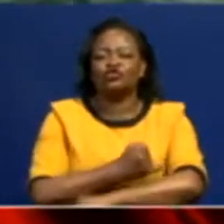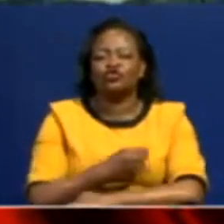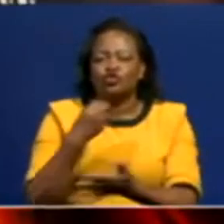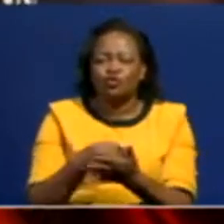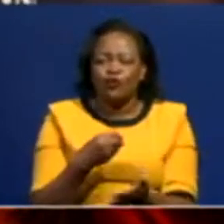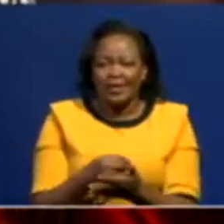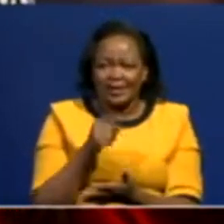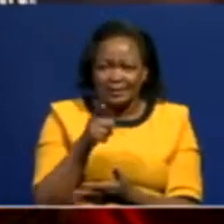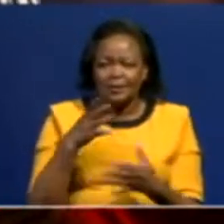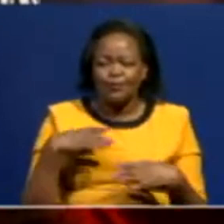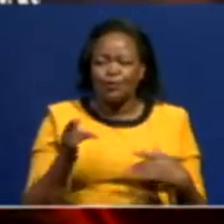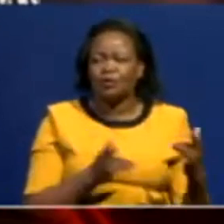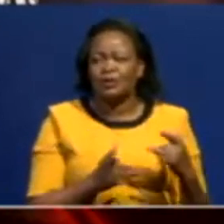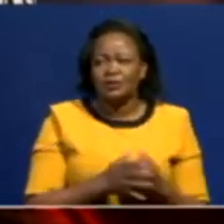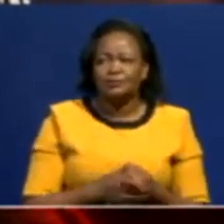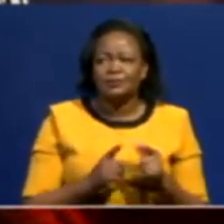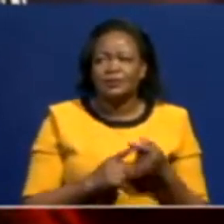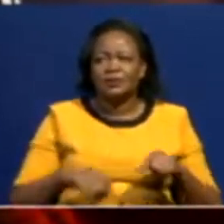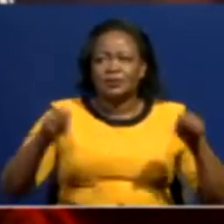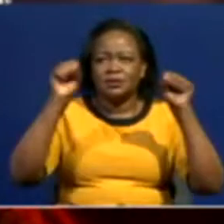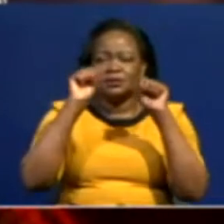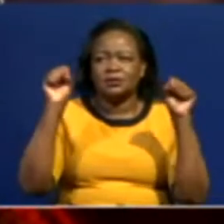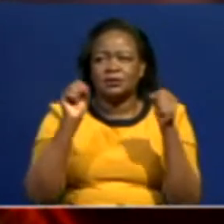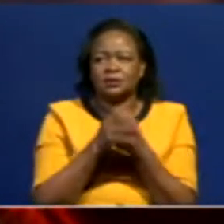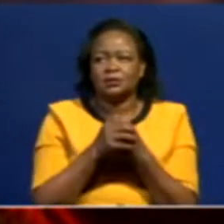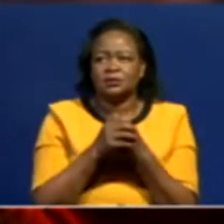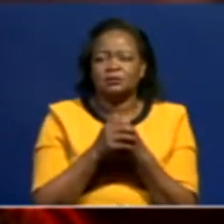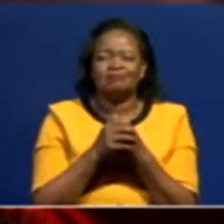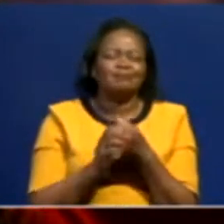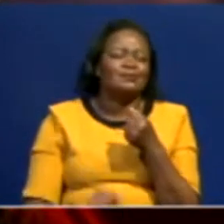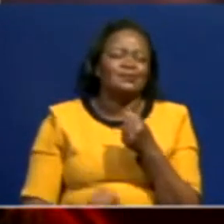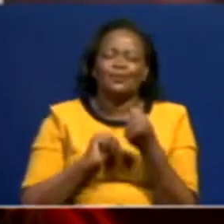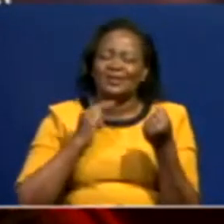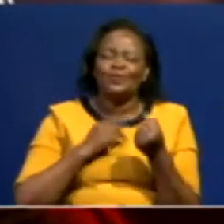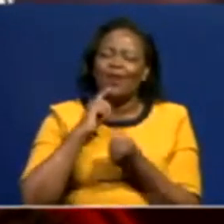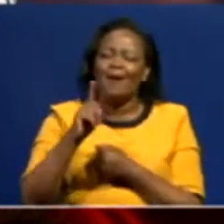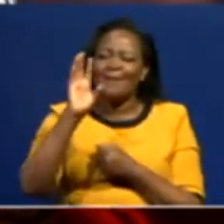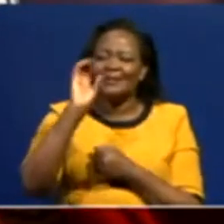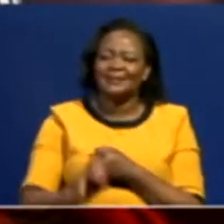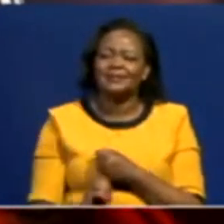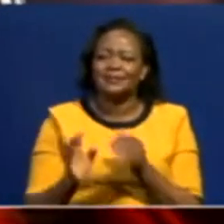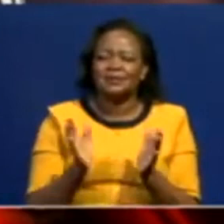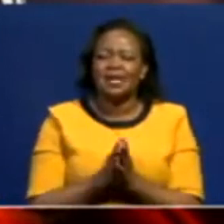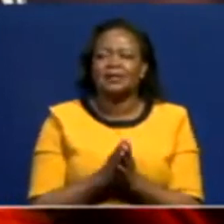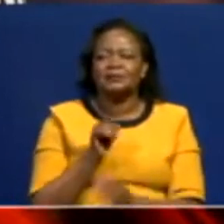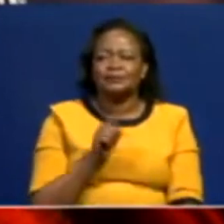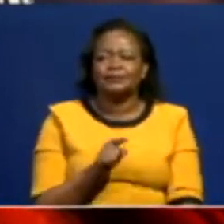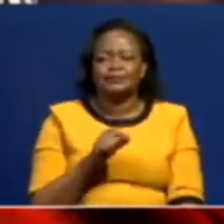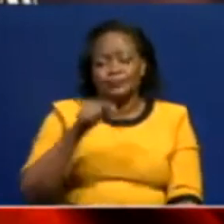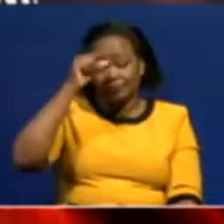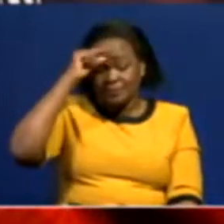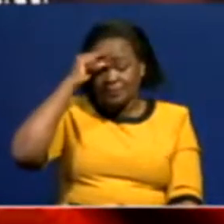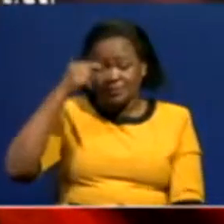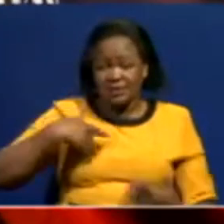receipts. The president is really 100% behind us in this. And the government